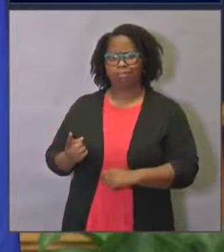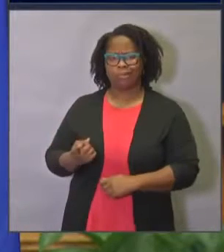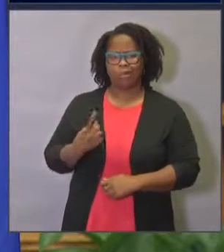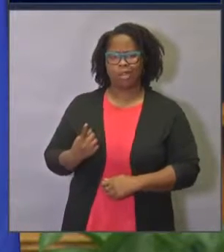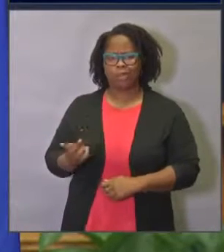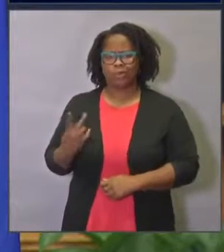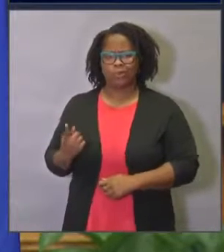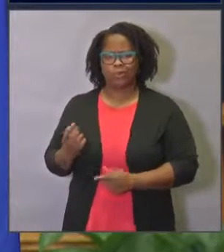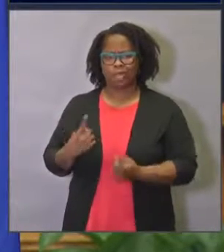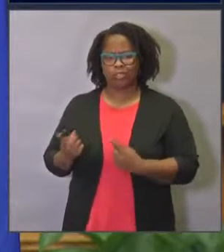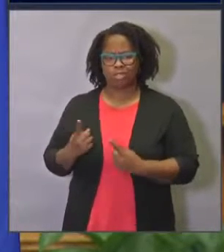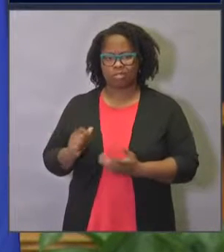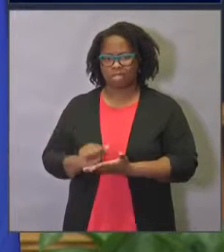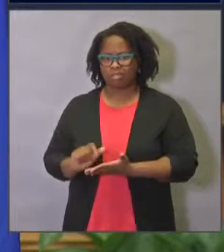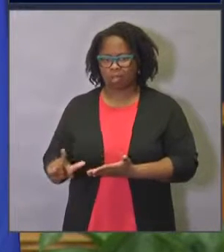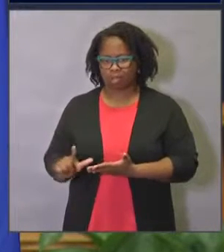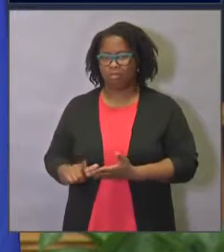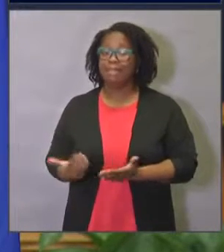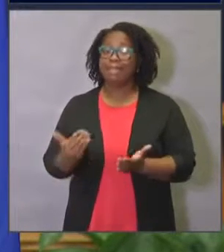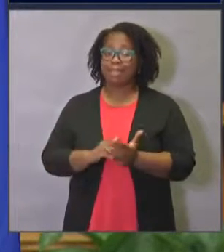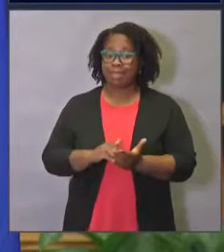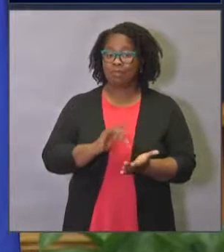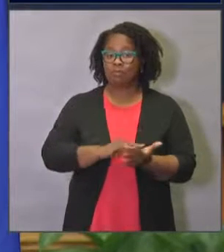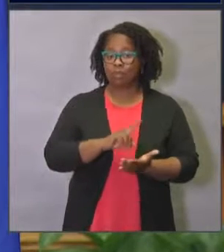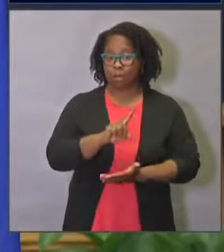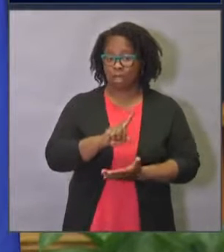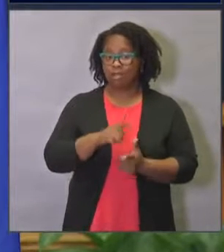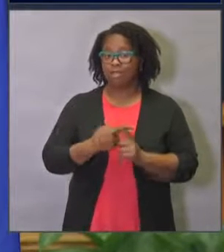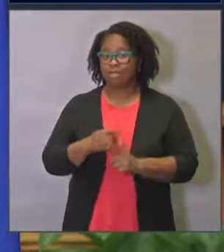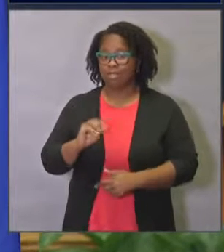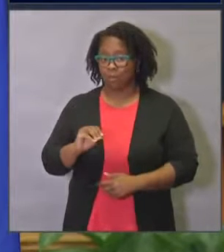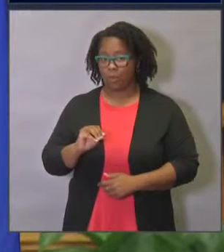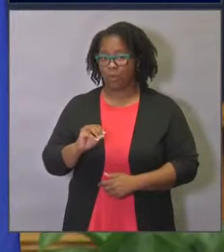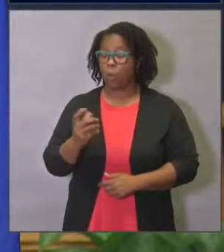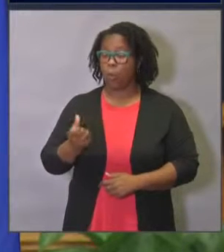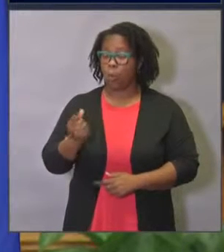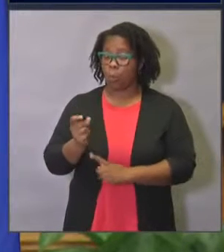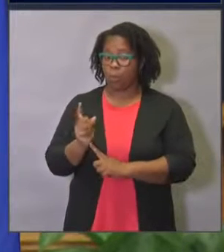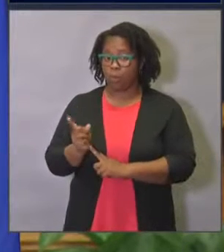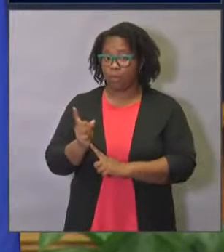have a question, it is 1, then 0 at this time. One moment, please.